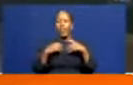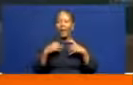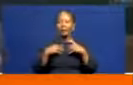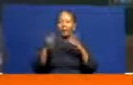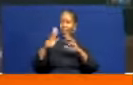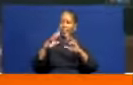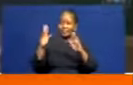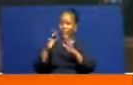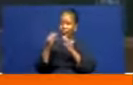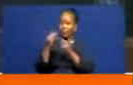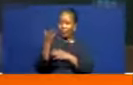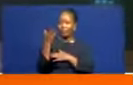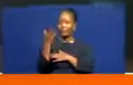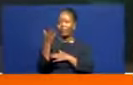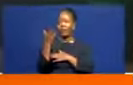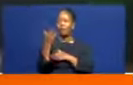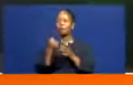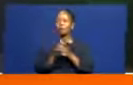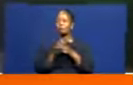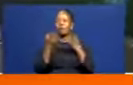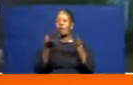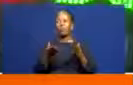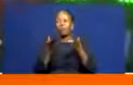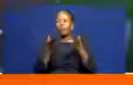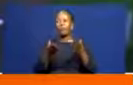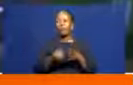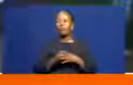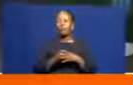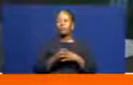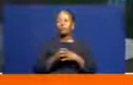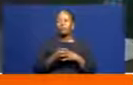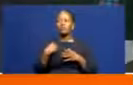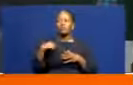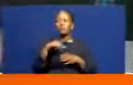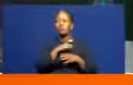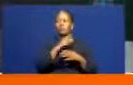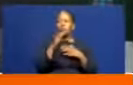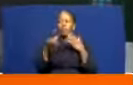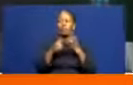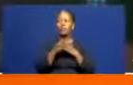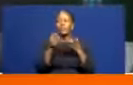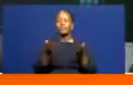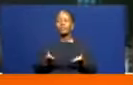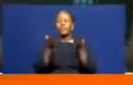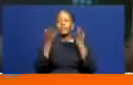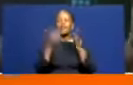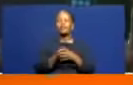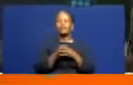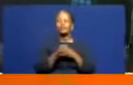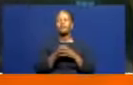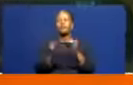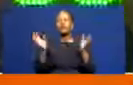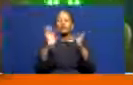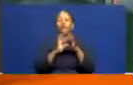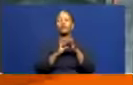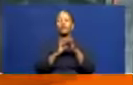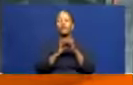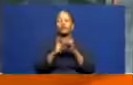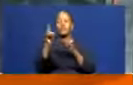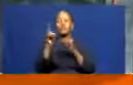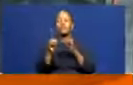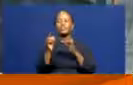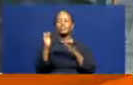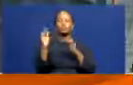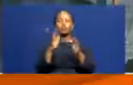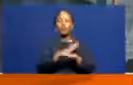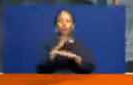podium. So let's all be upstanding. We're gonna have let us jump join Rigathi in this reggae moment.